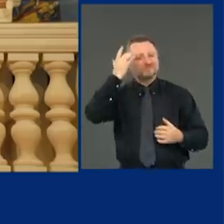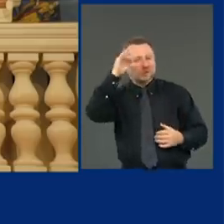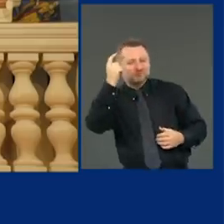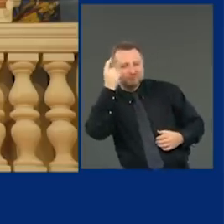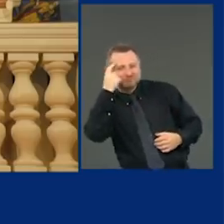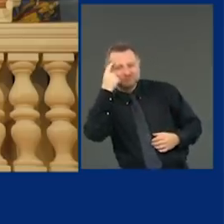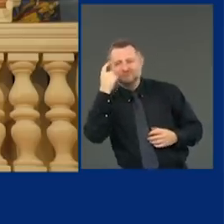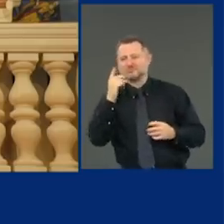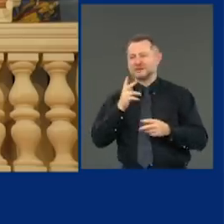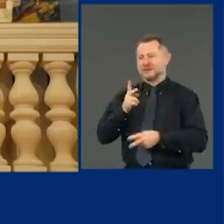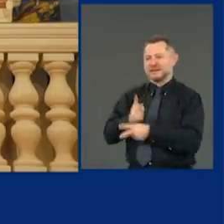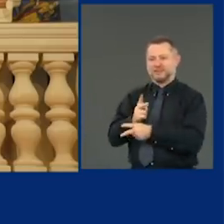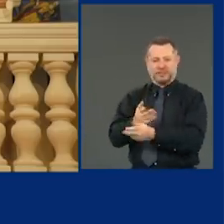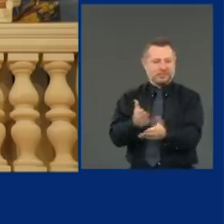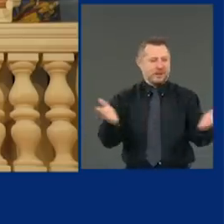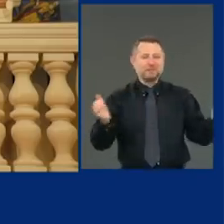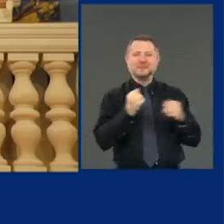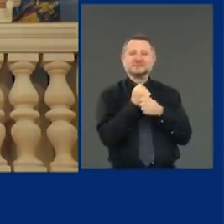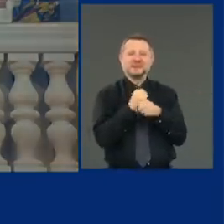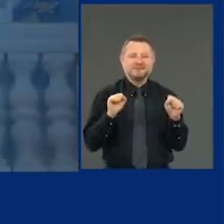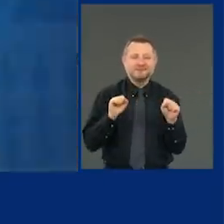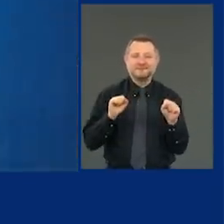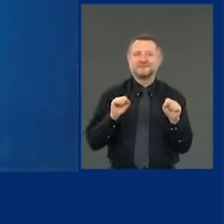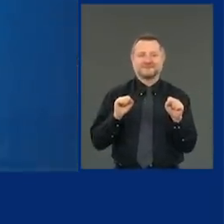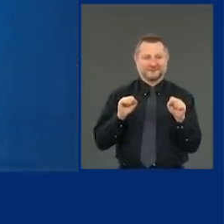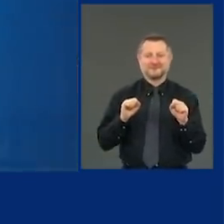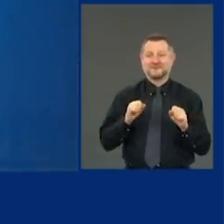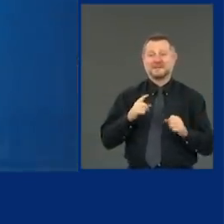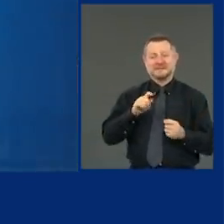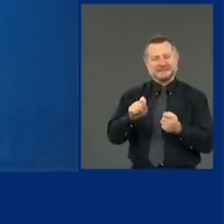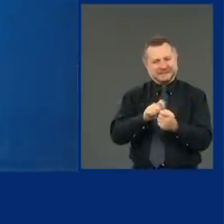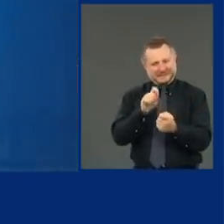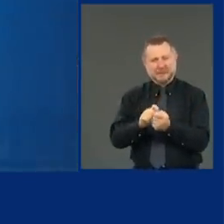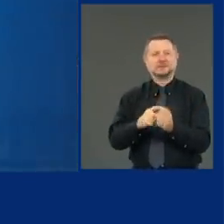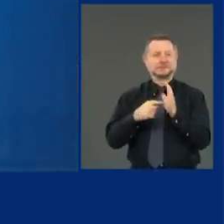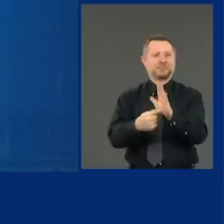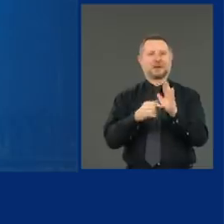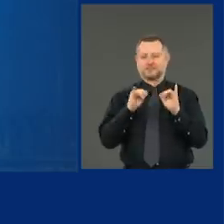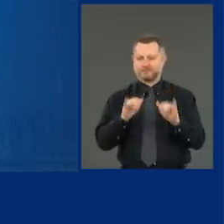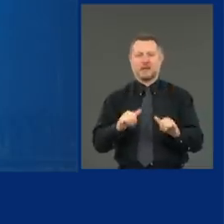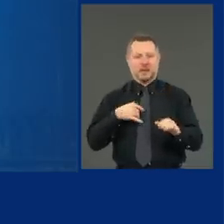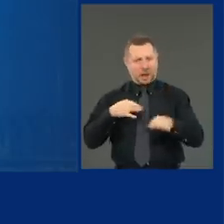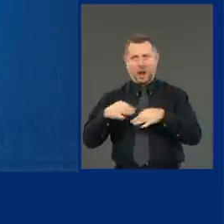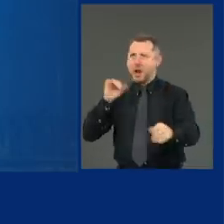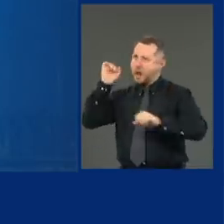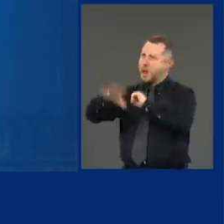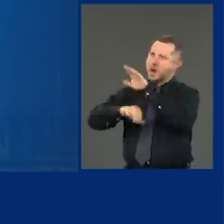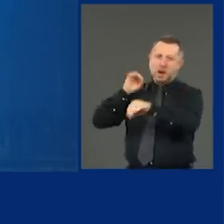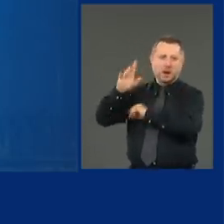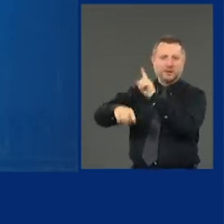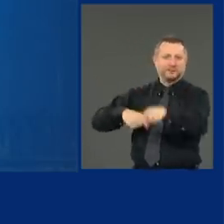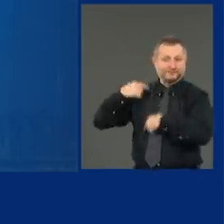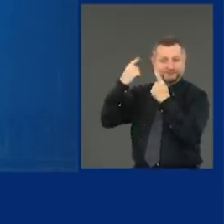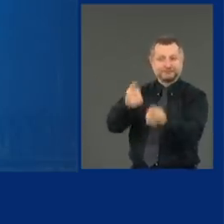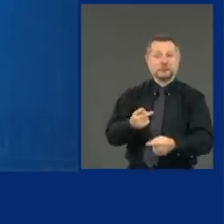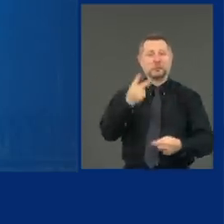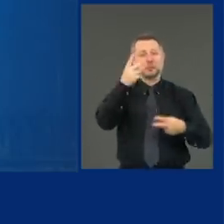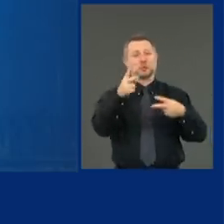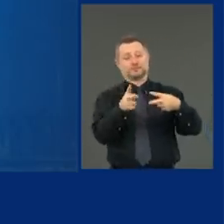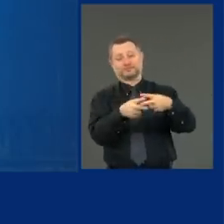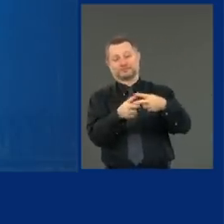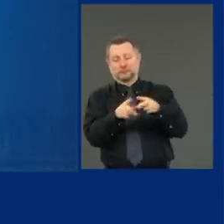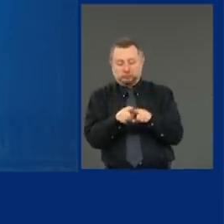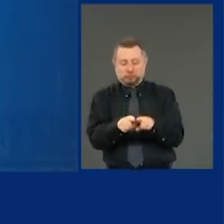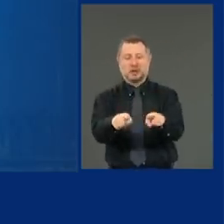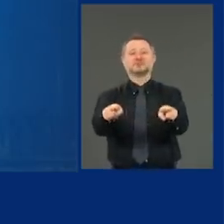example of exactly what we've been talking about. So 2 tracks going forward from Memorial Day. Number